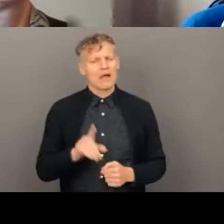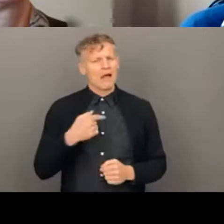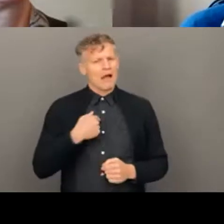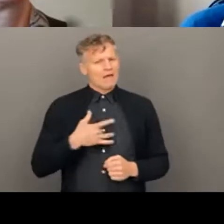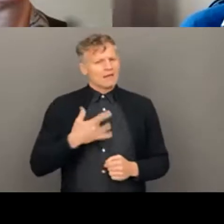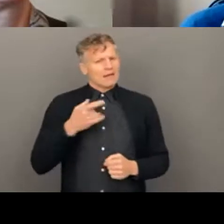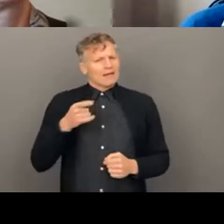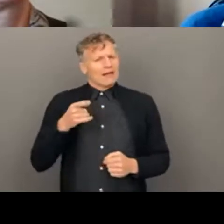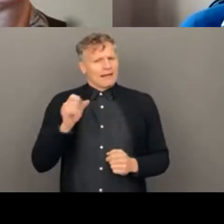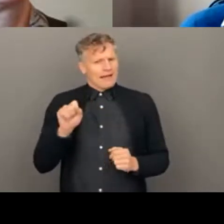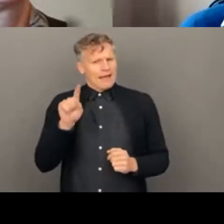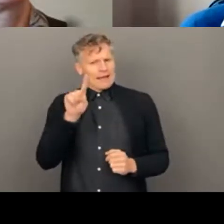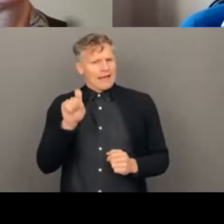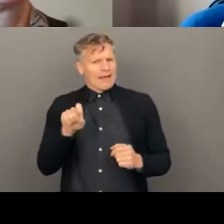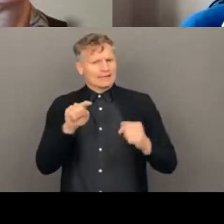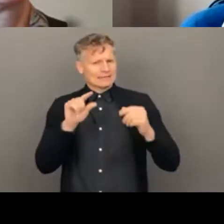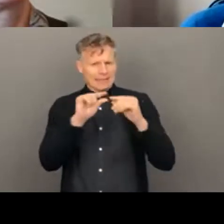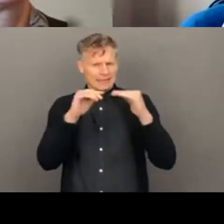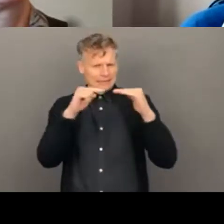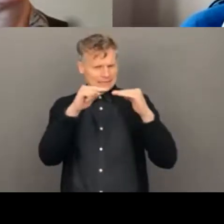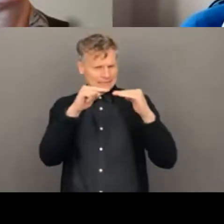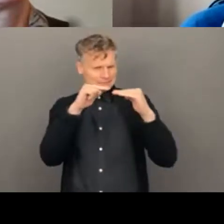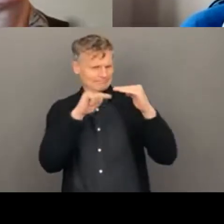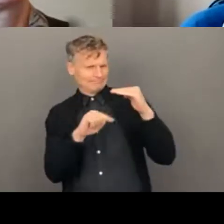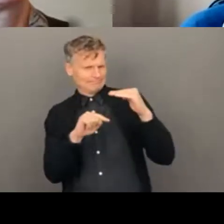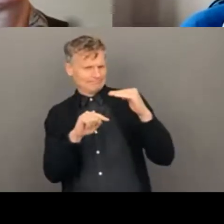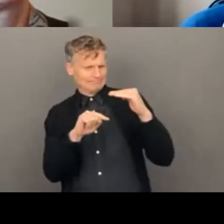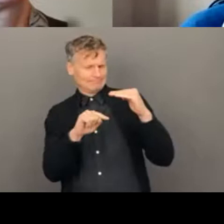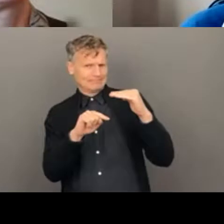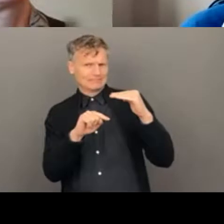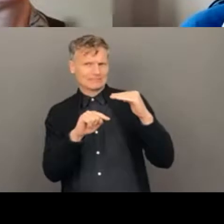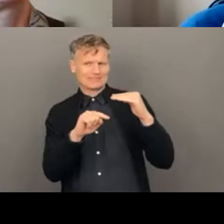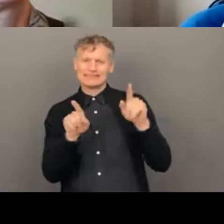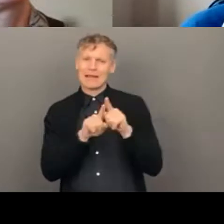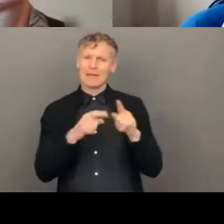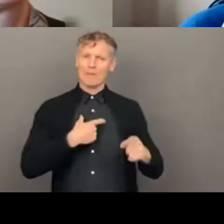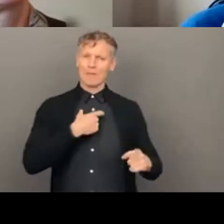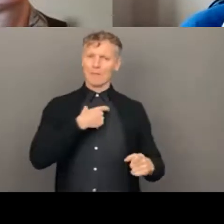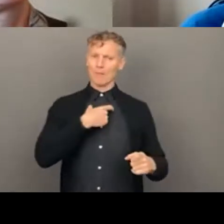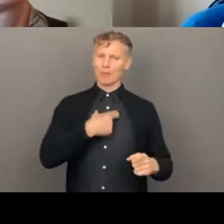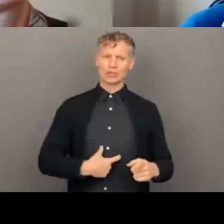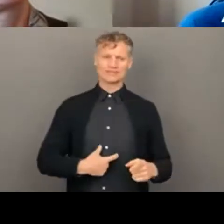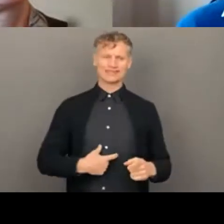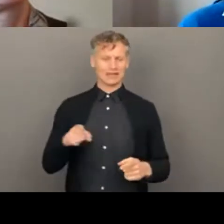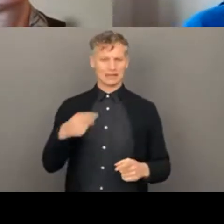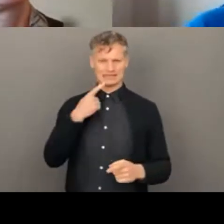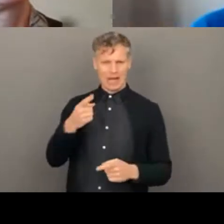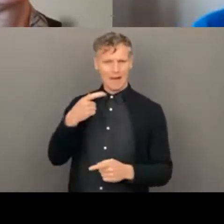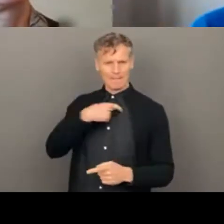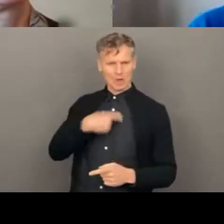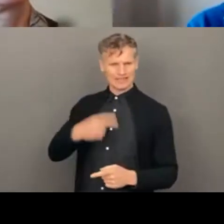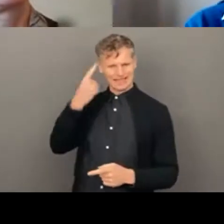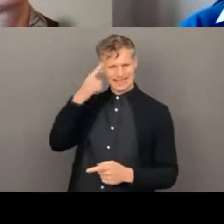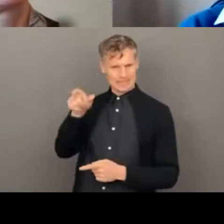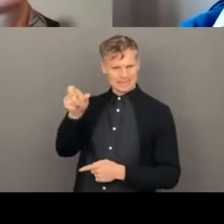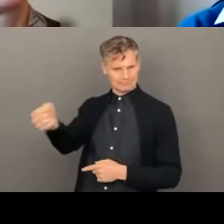we realizing the genuine value of a person rather than just the social and economic value? And if we can ask